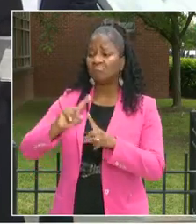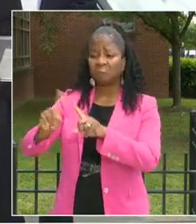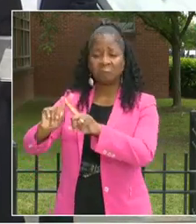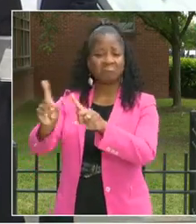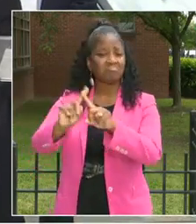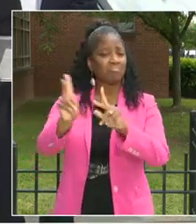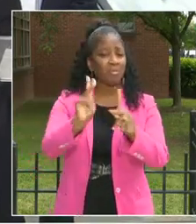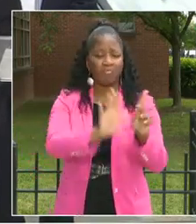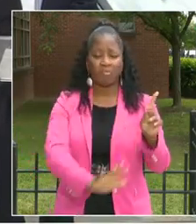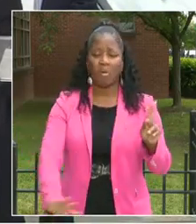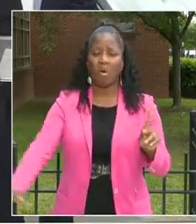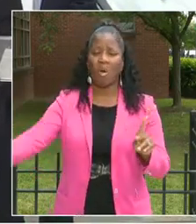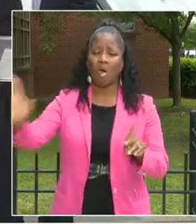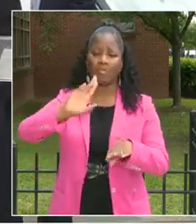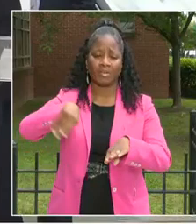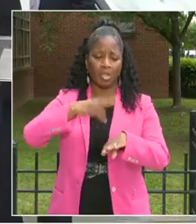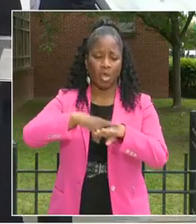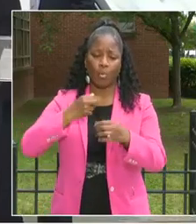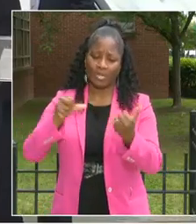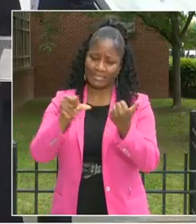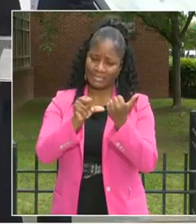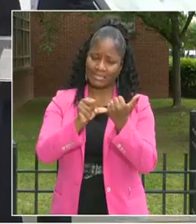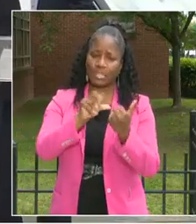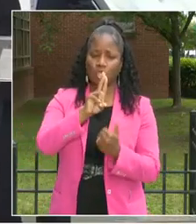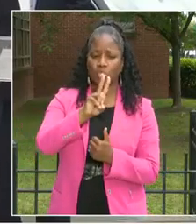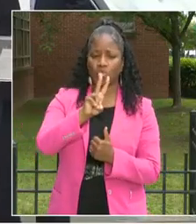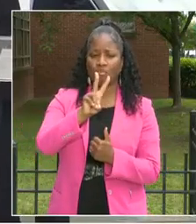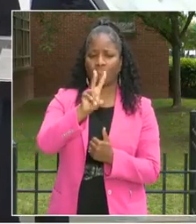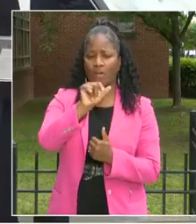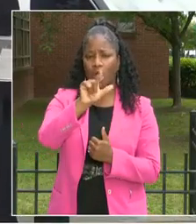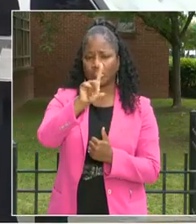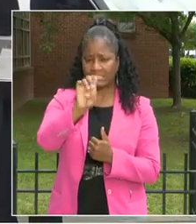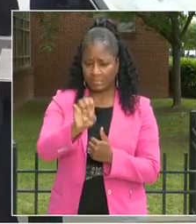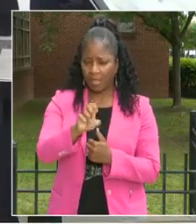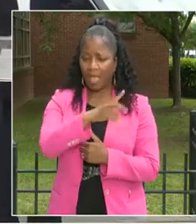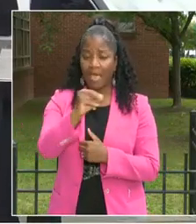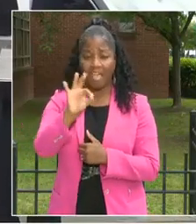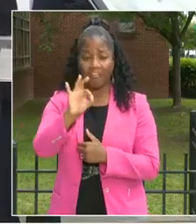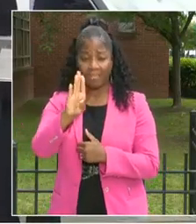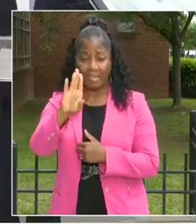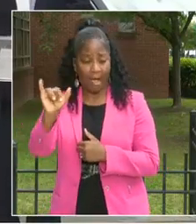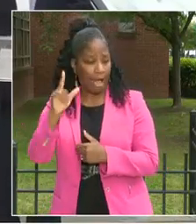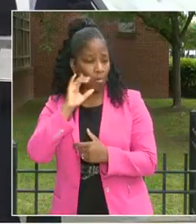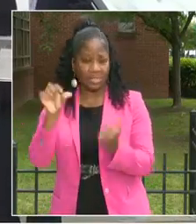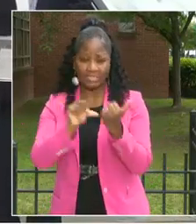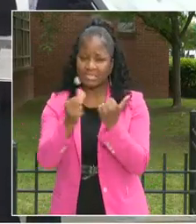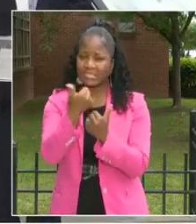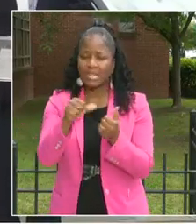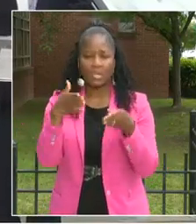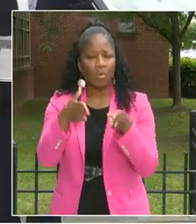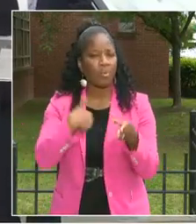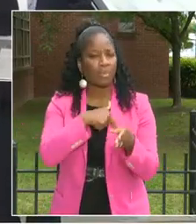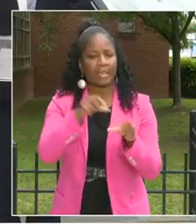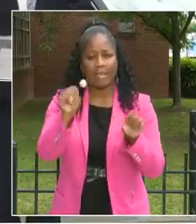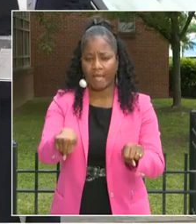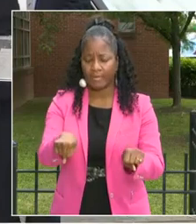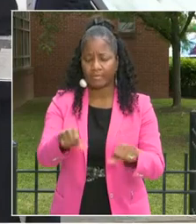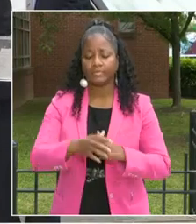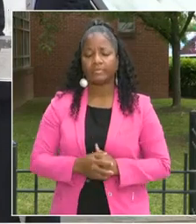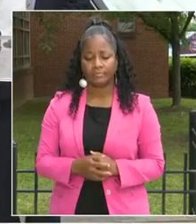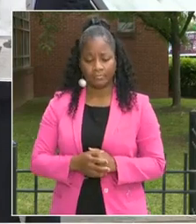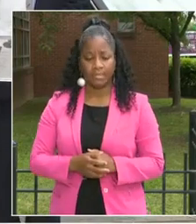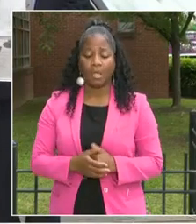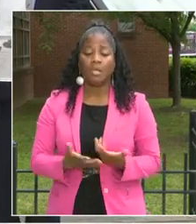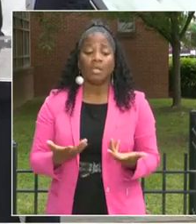the nation are assisting in Uvalde, and the FBI will work around the clock to assist in any way that we can. Moving